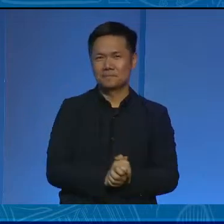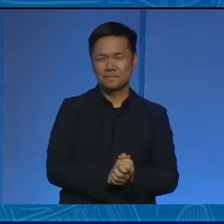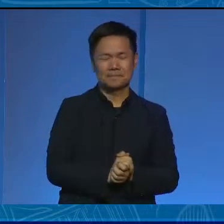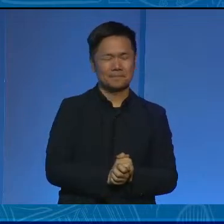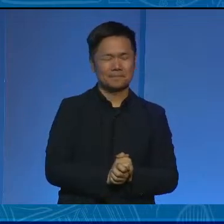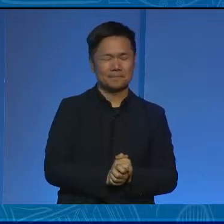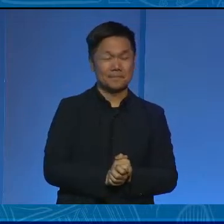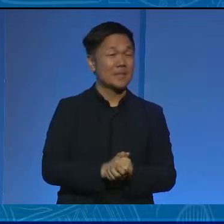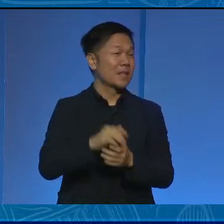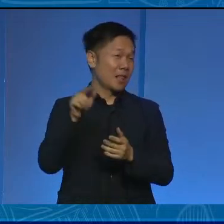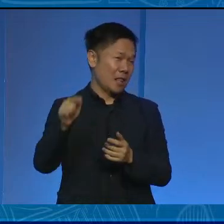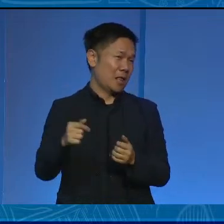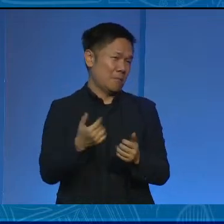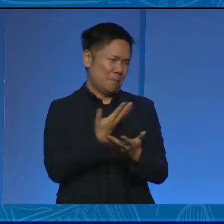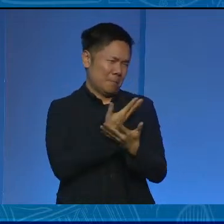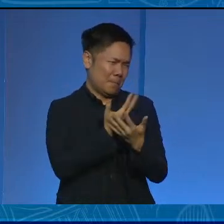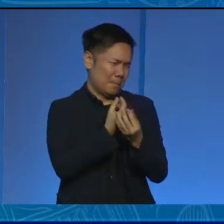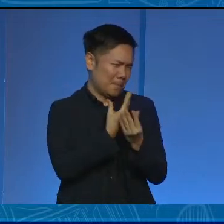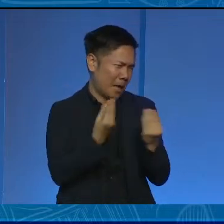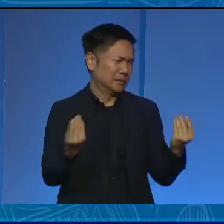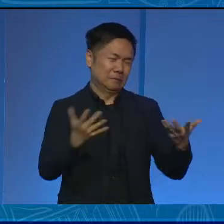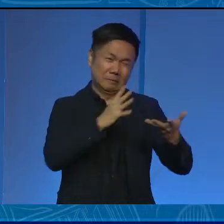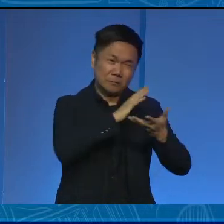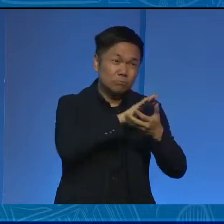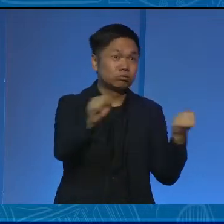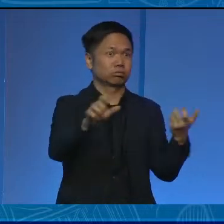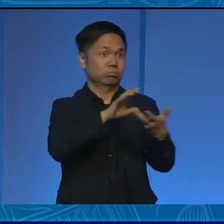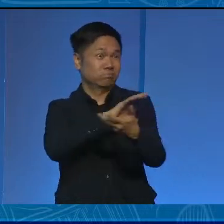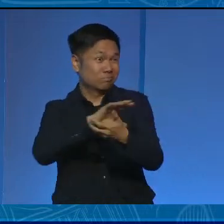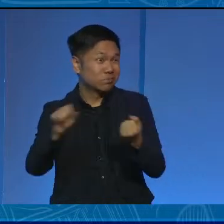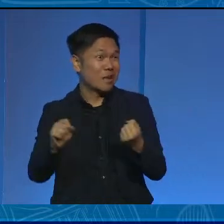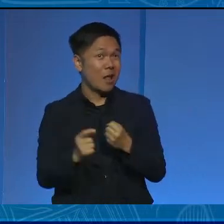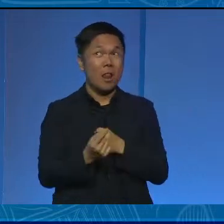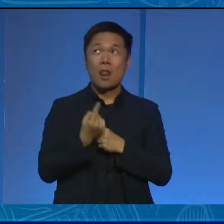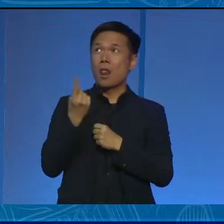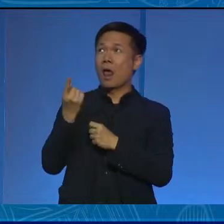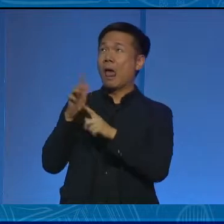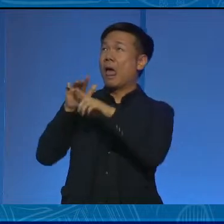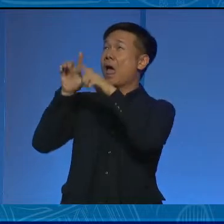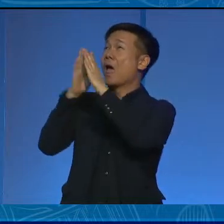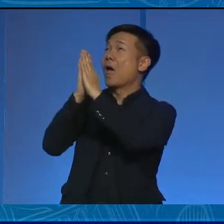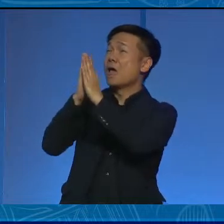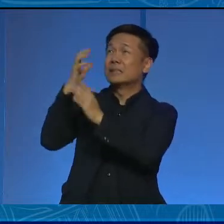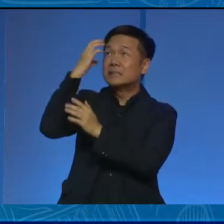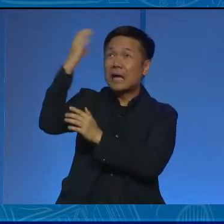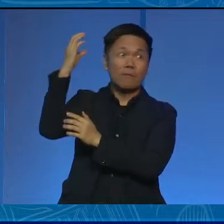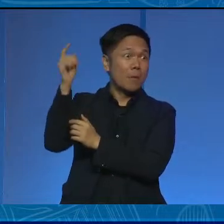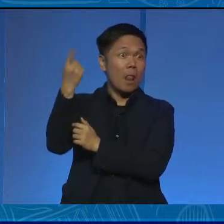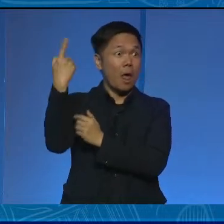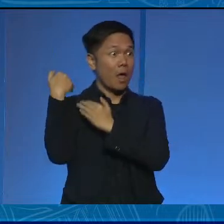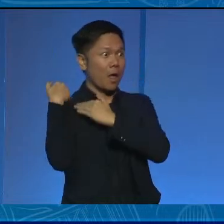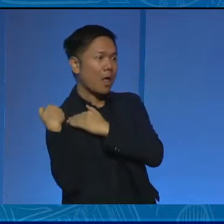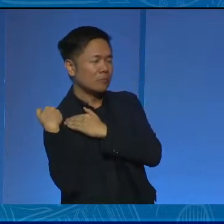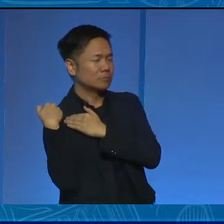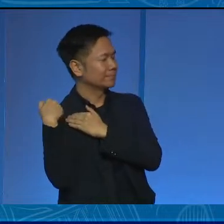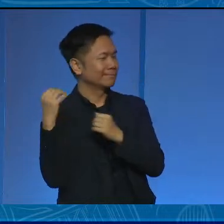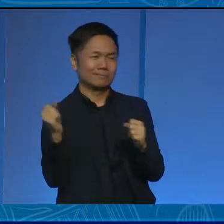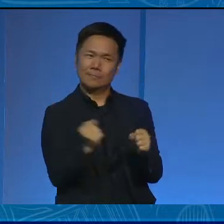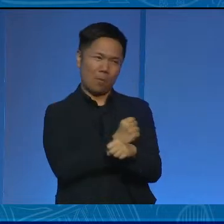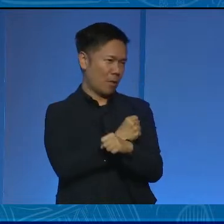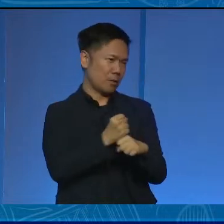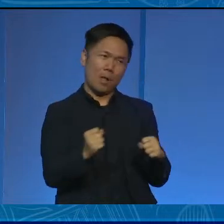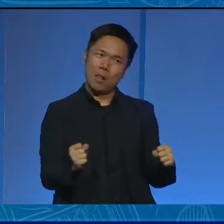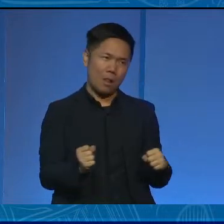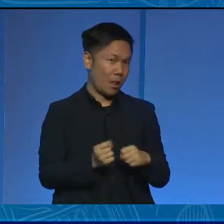Natural and man-made calamities cannot be addressed by government alone. Hence, we appreciate